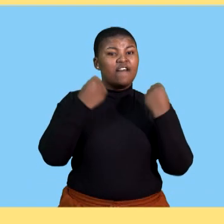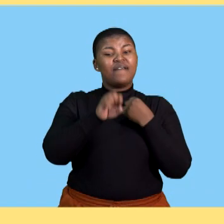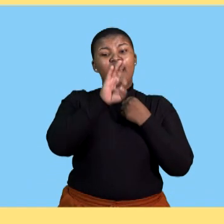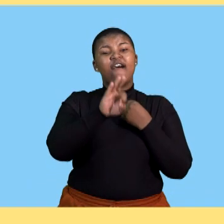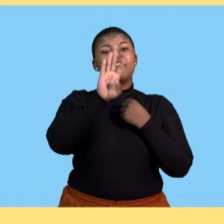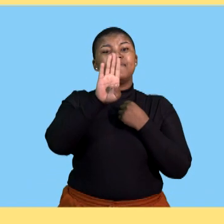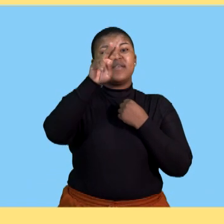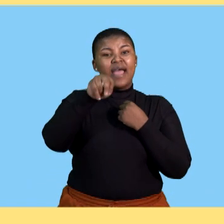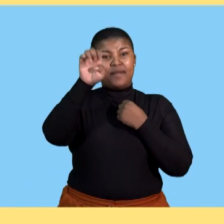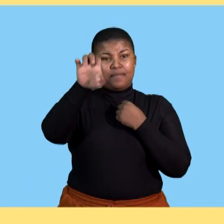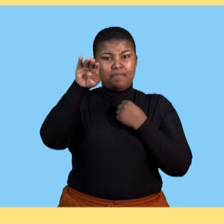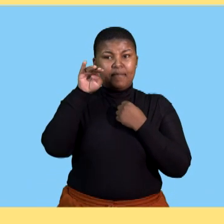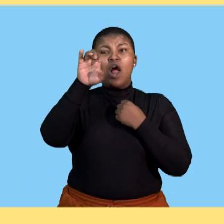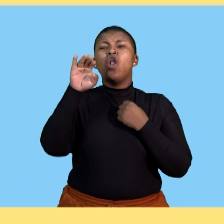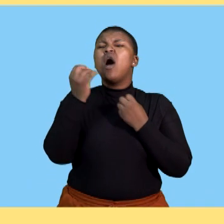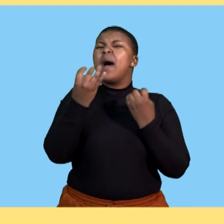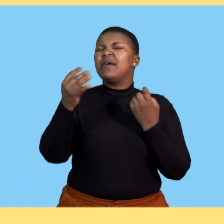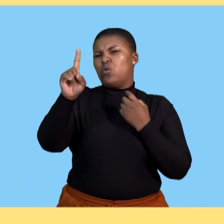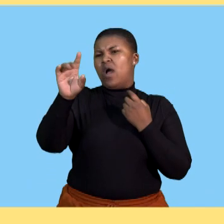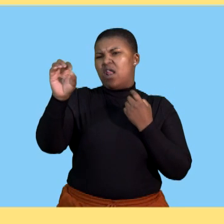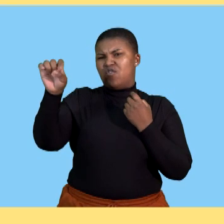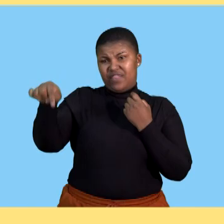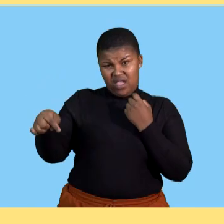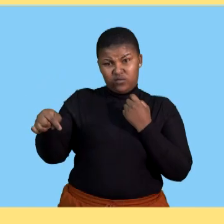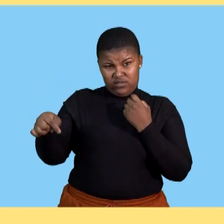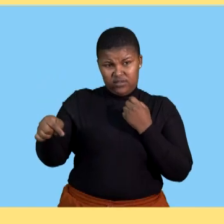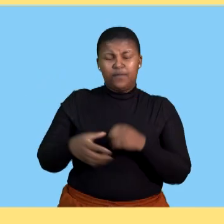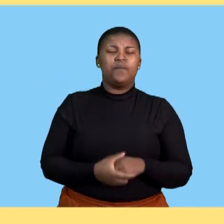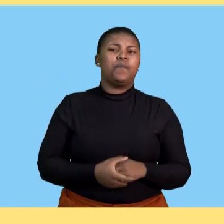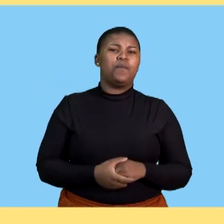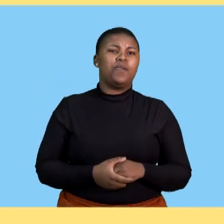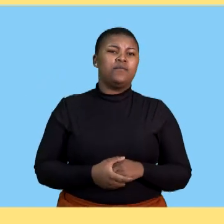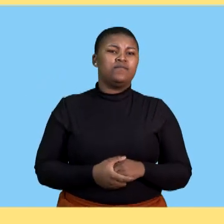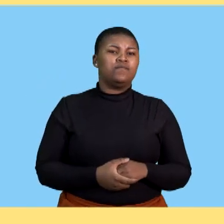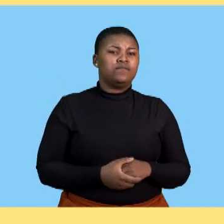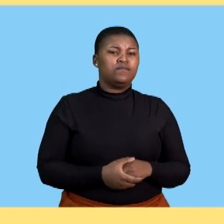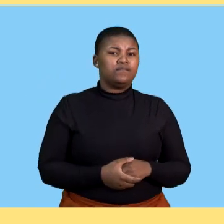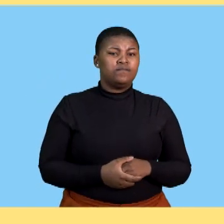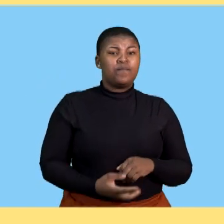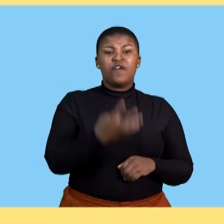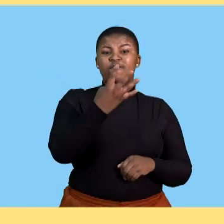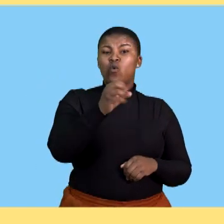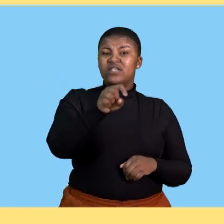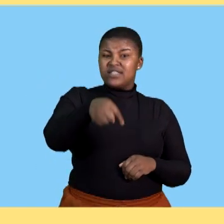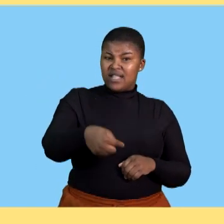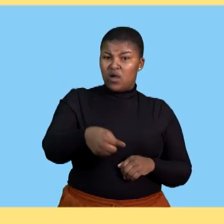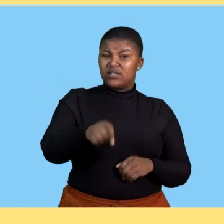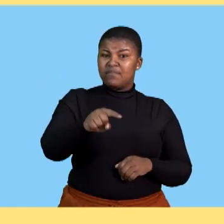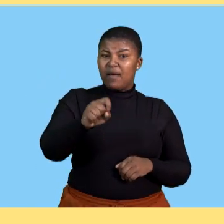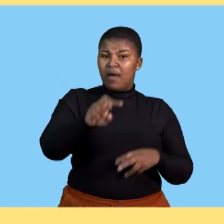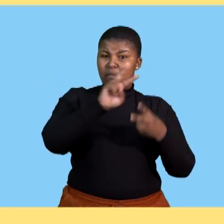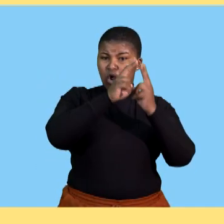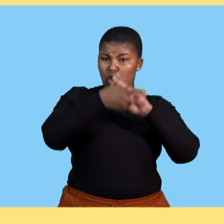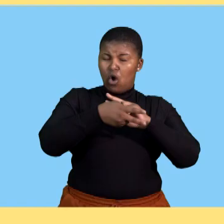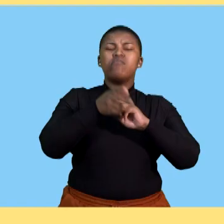Bank, and the loan is for 100,000. Then information number 4 reads, 40,000 of the mortgage